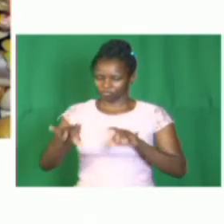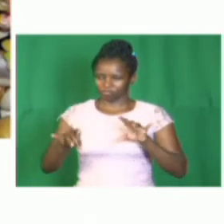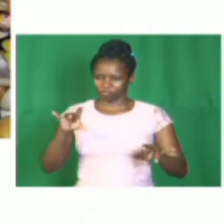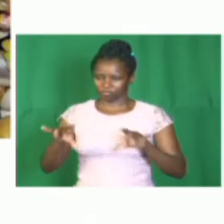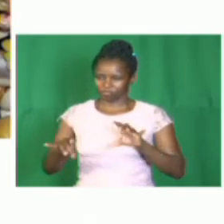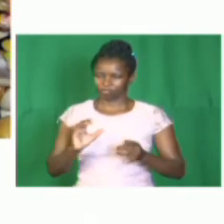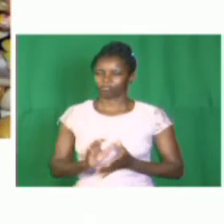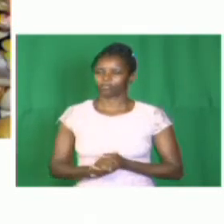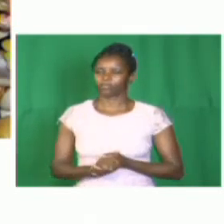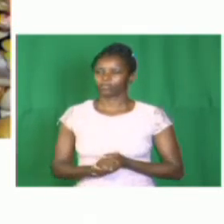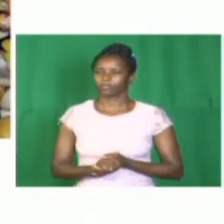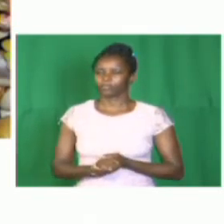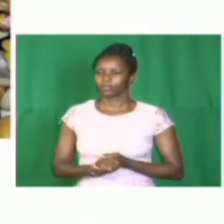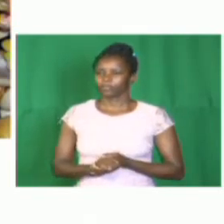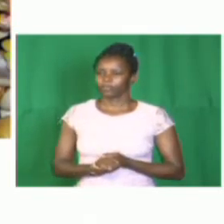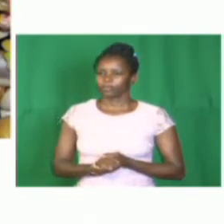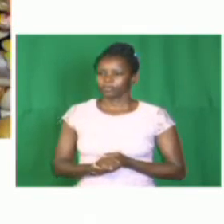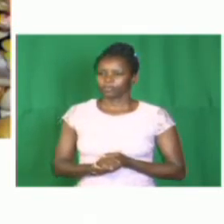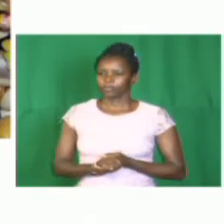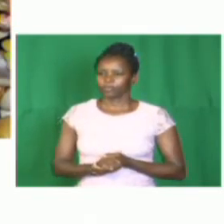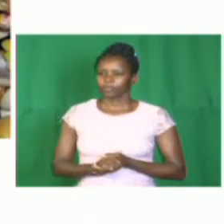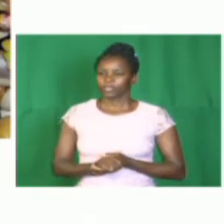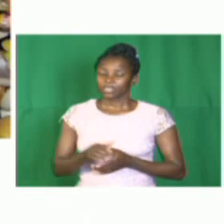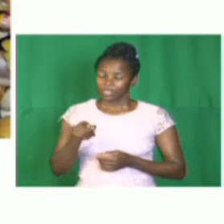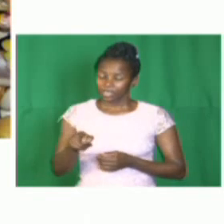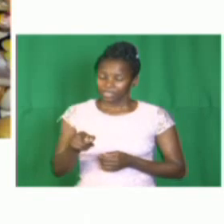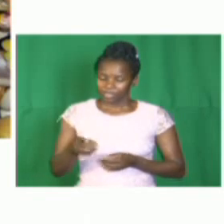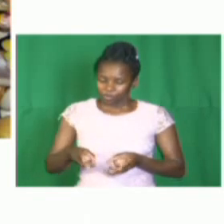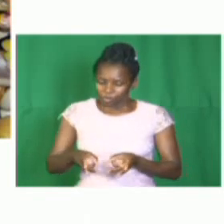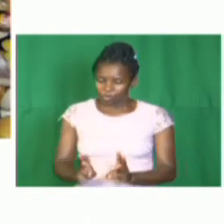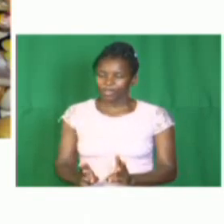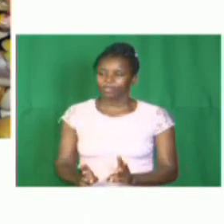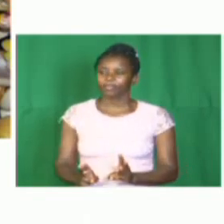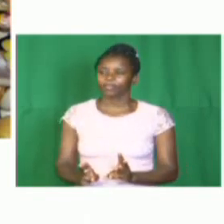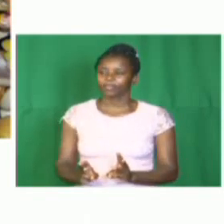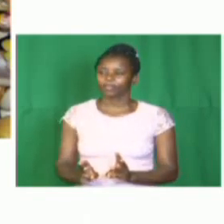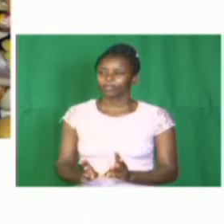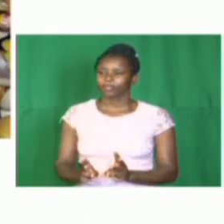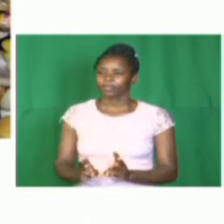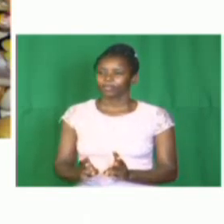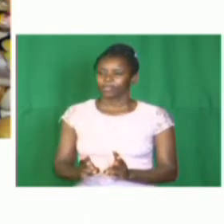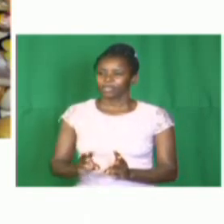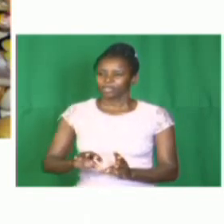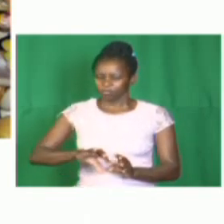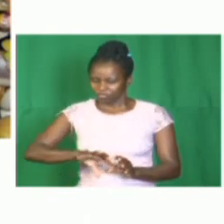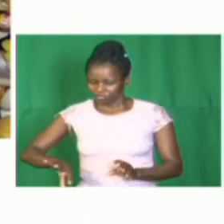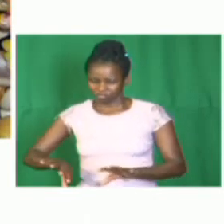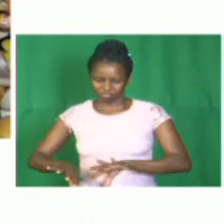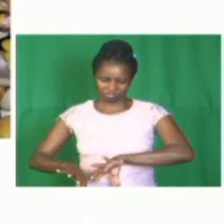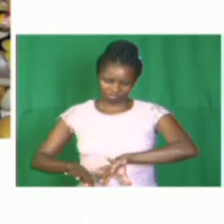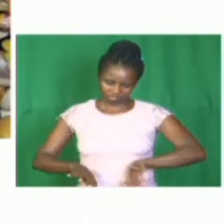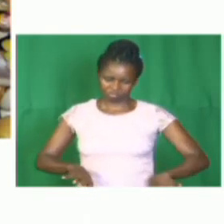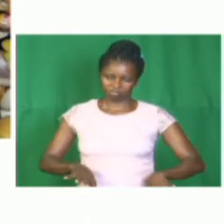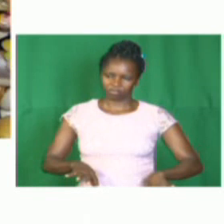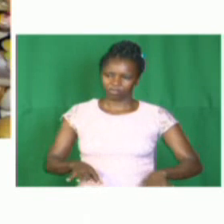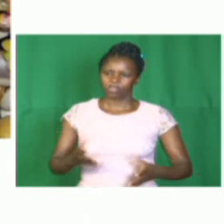sorting. So in this method, dear learners, we can separate substances